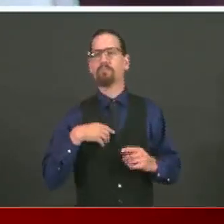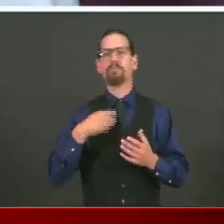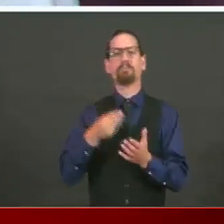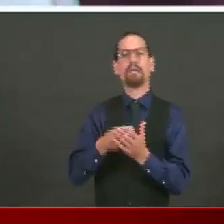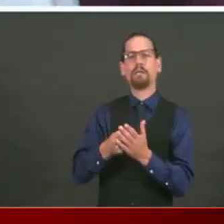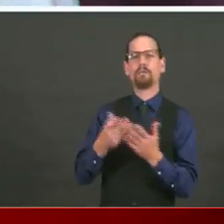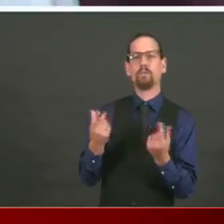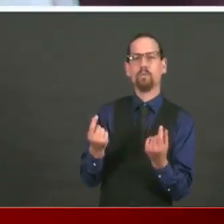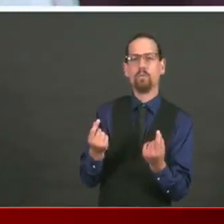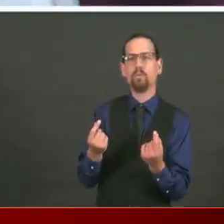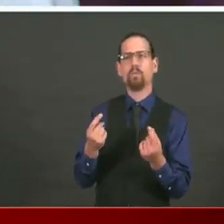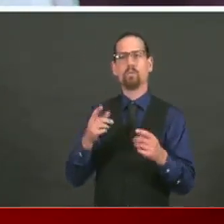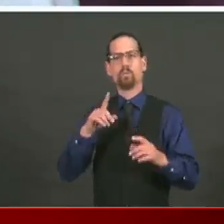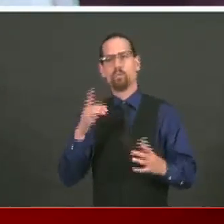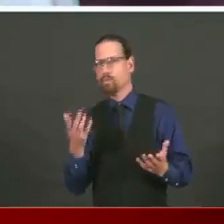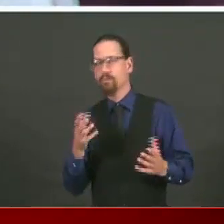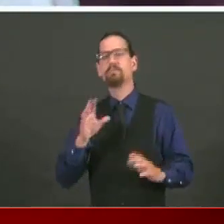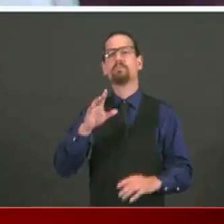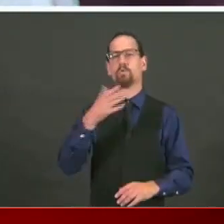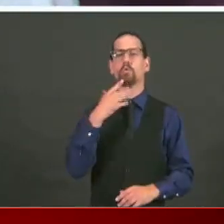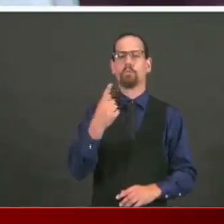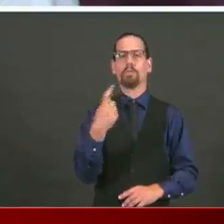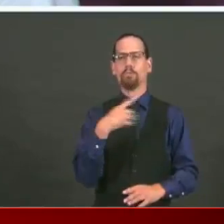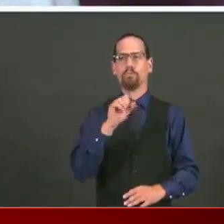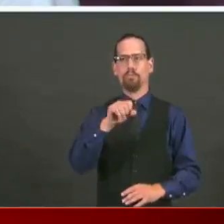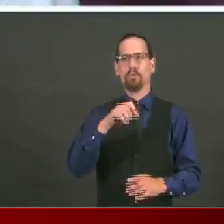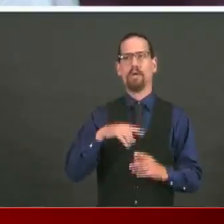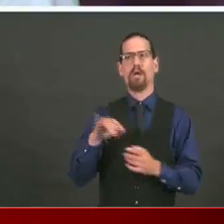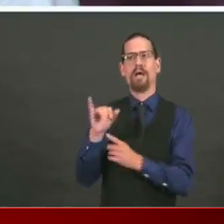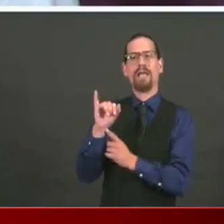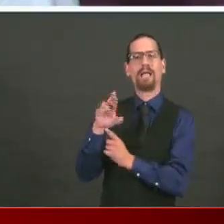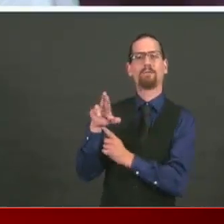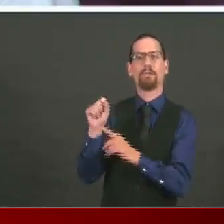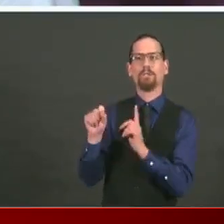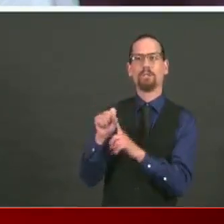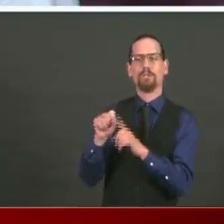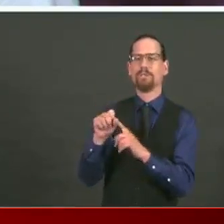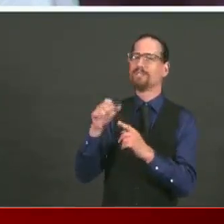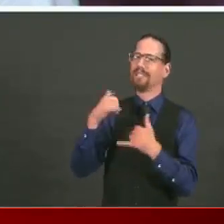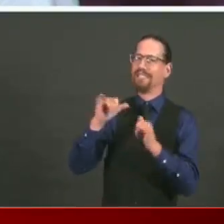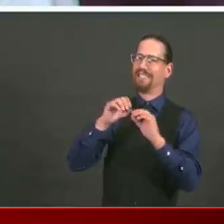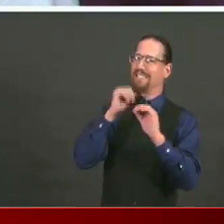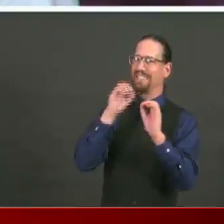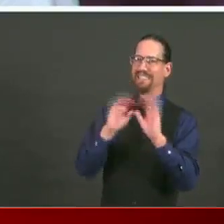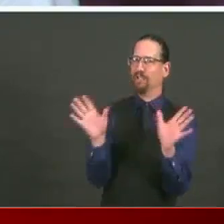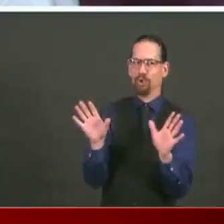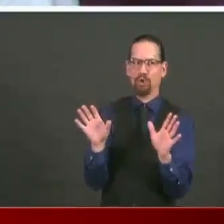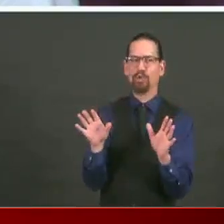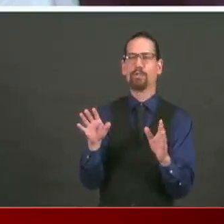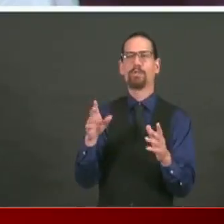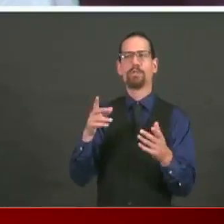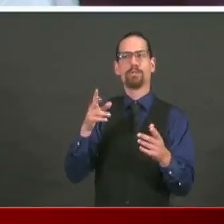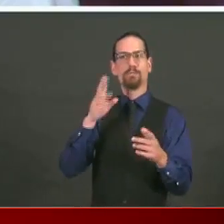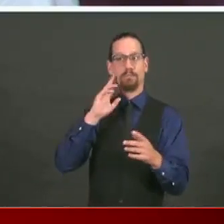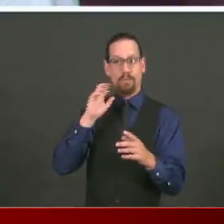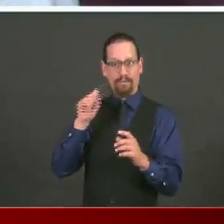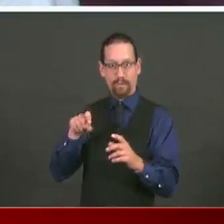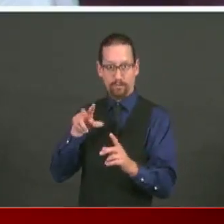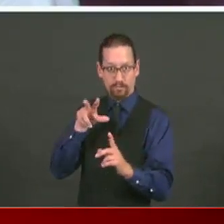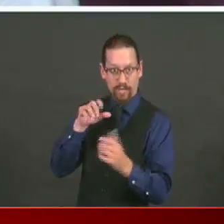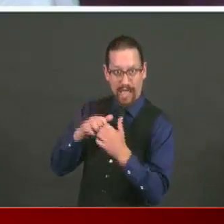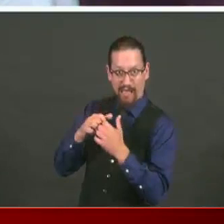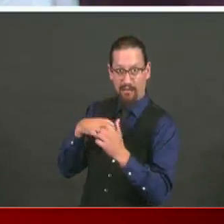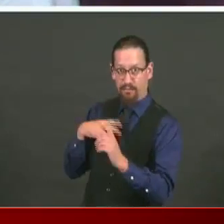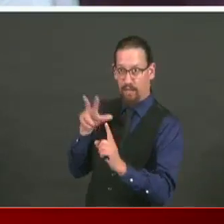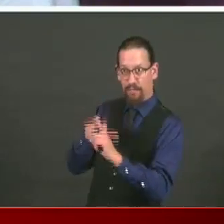There's ambiguity from the IRS in general pertaining to investments and incentives offered to